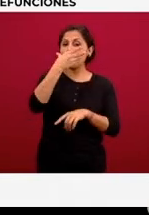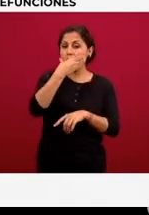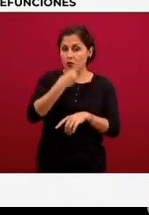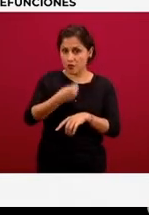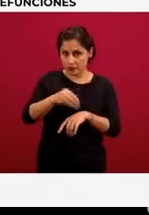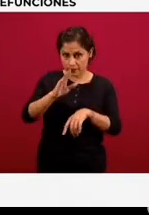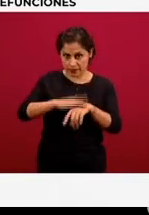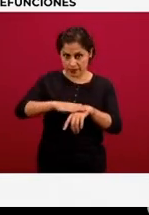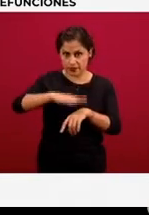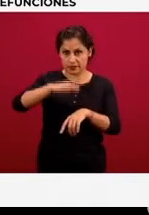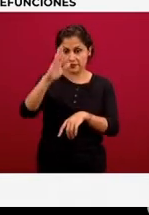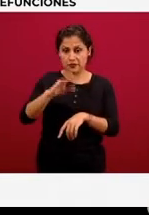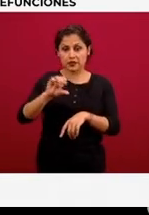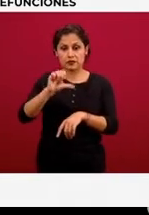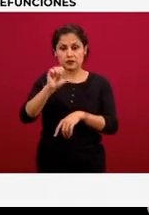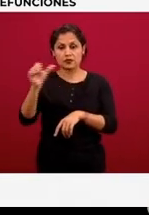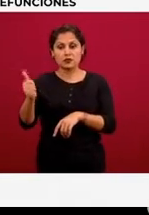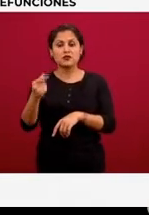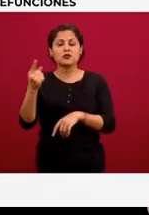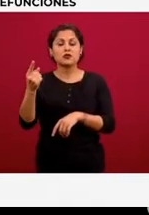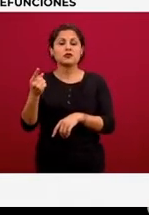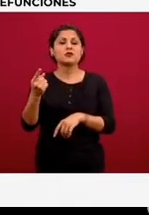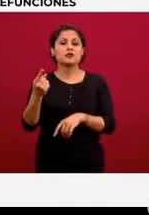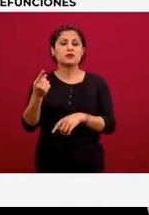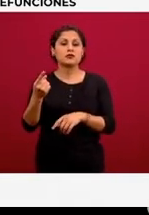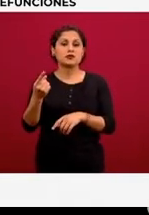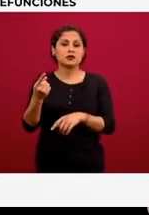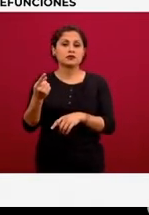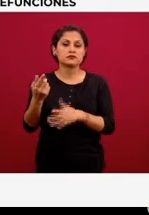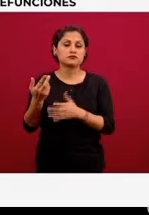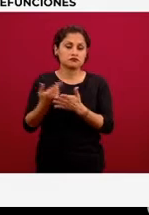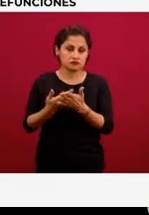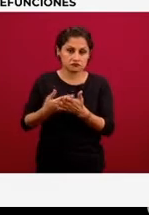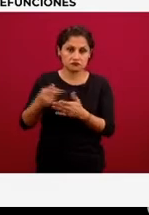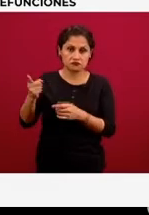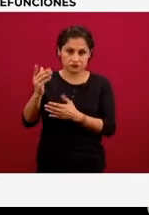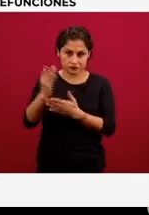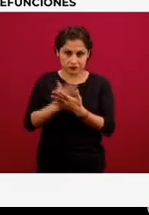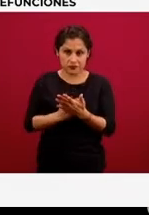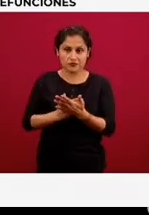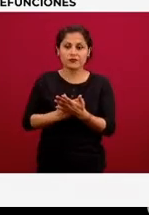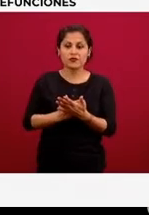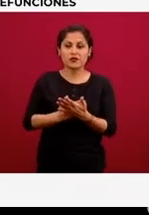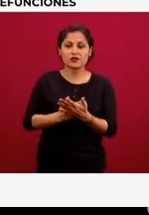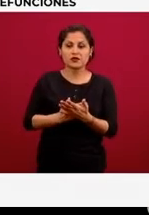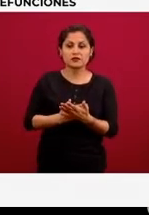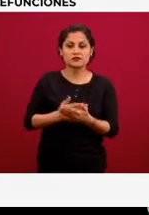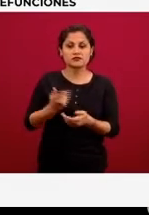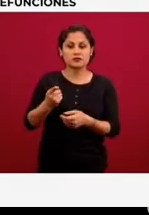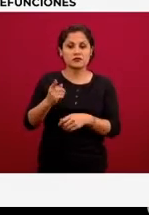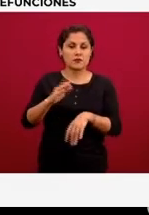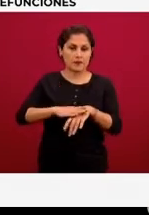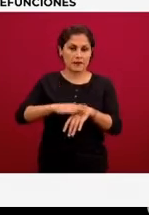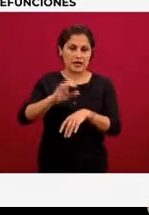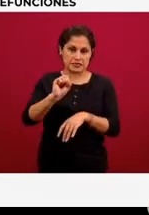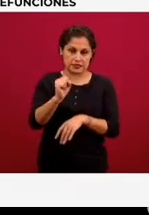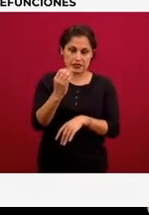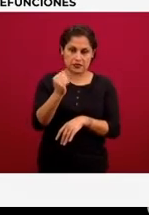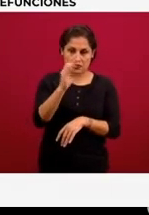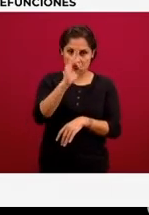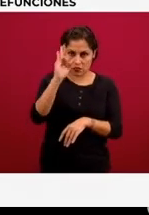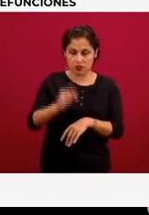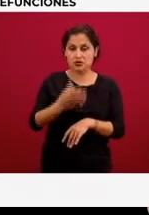the proportion is quite high, that it's affecting men more. And we also want to know exactly in what age